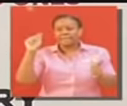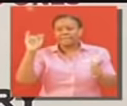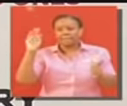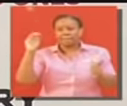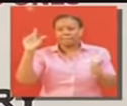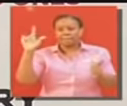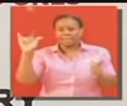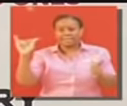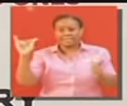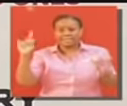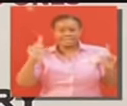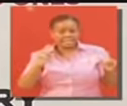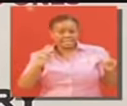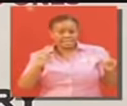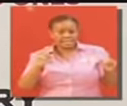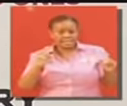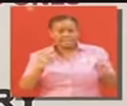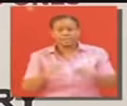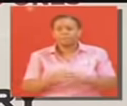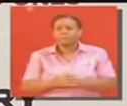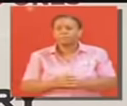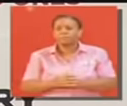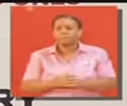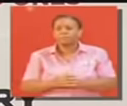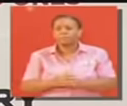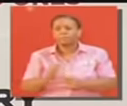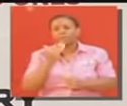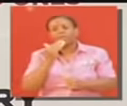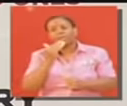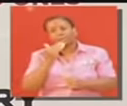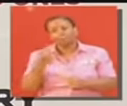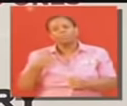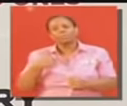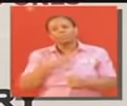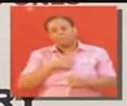160,000 rapid antigen test kits.